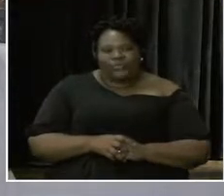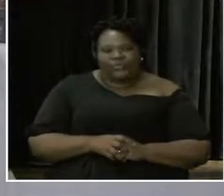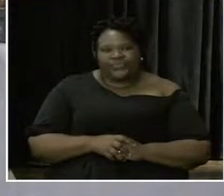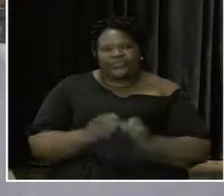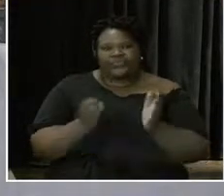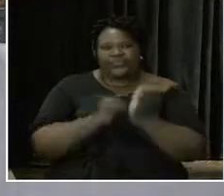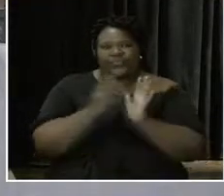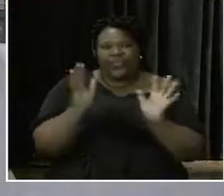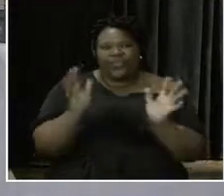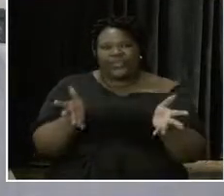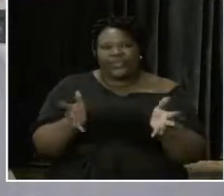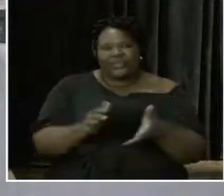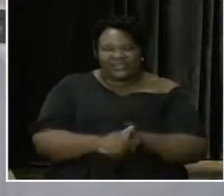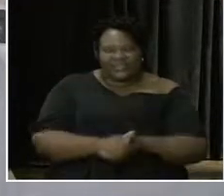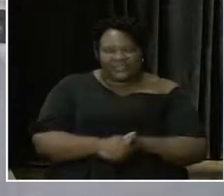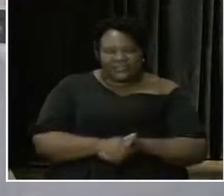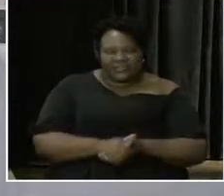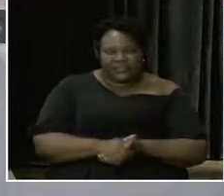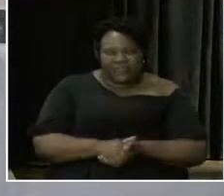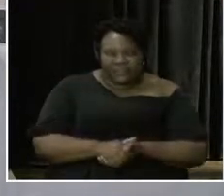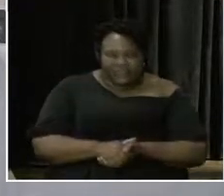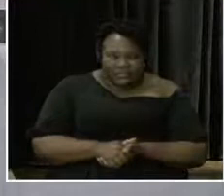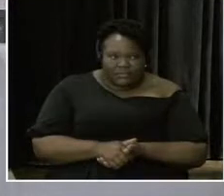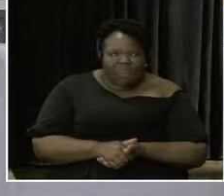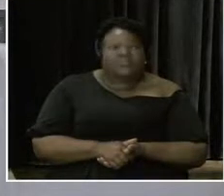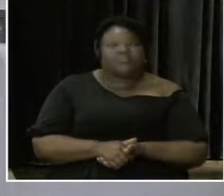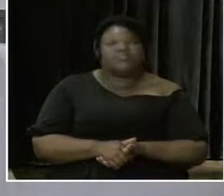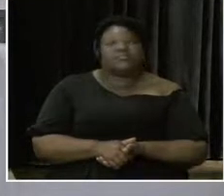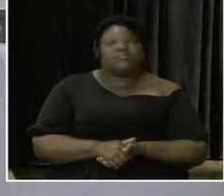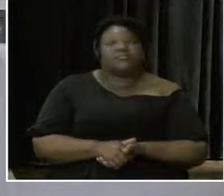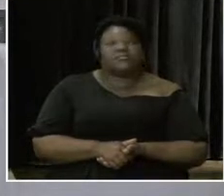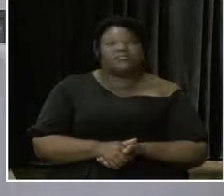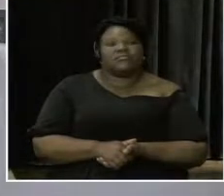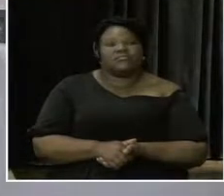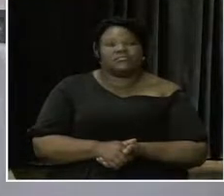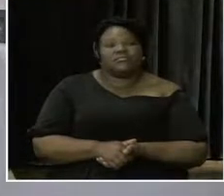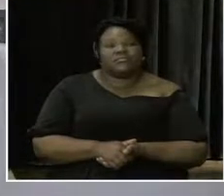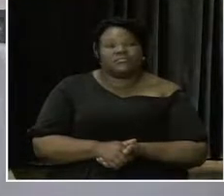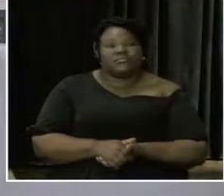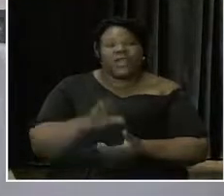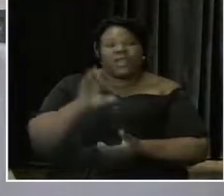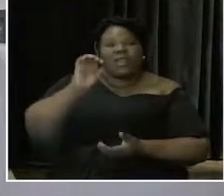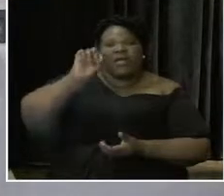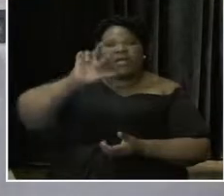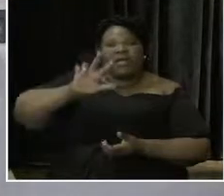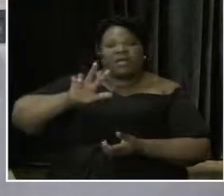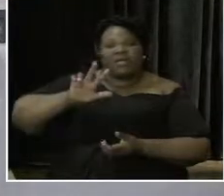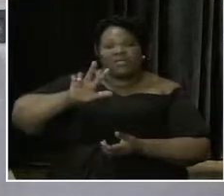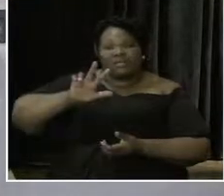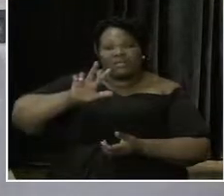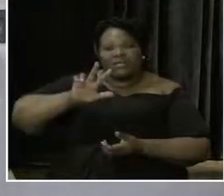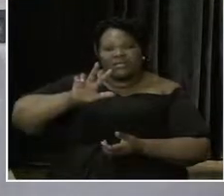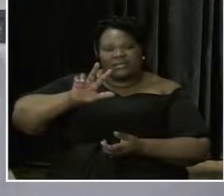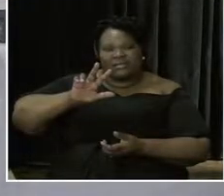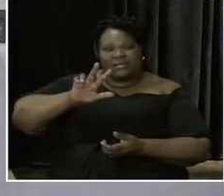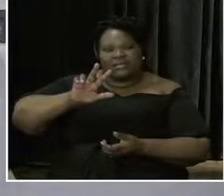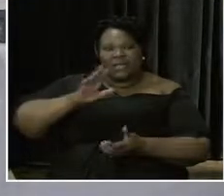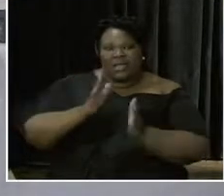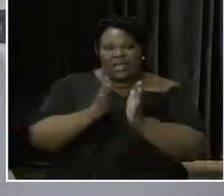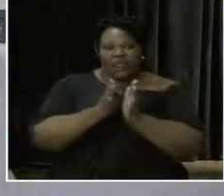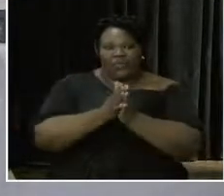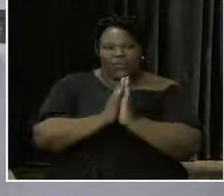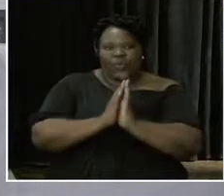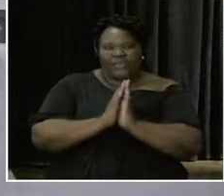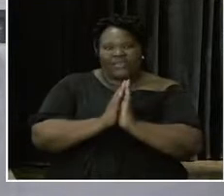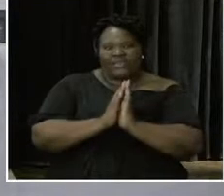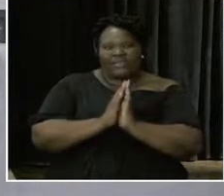Noted. Noted. Recommendation is noted. Item number 8, request for authority